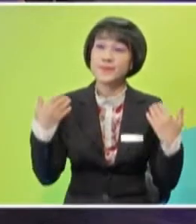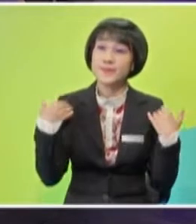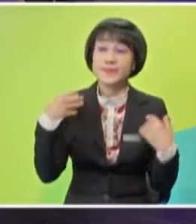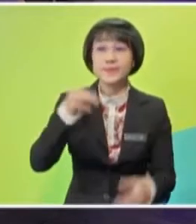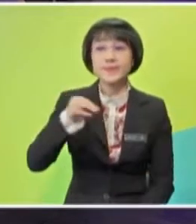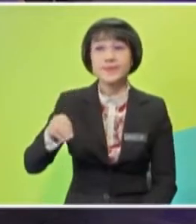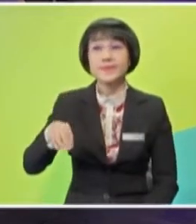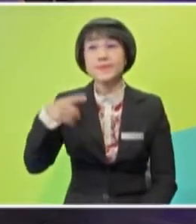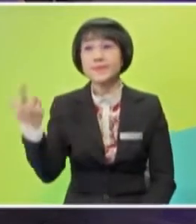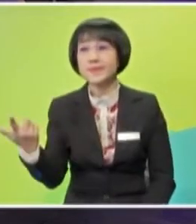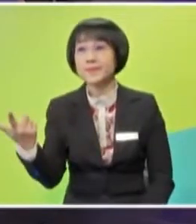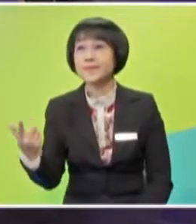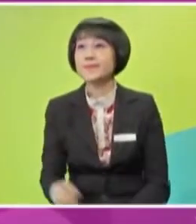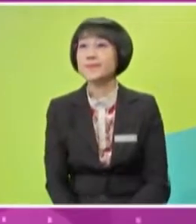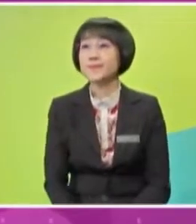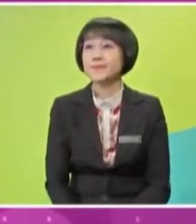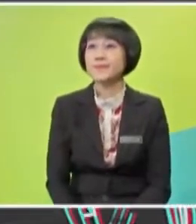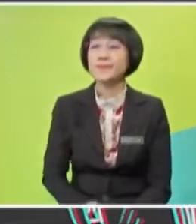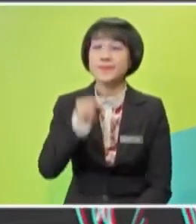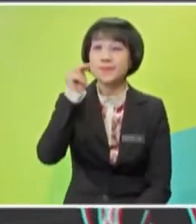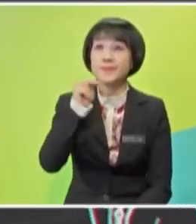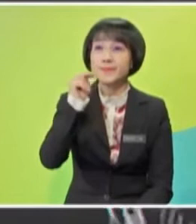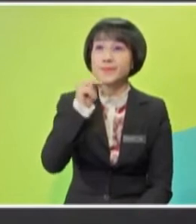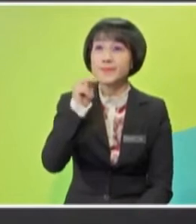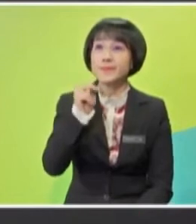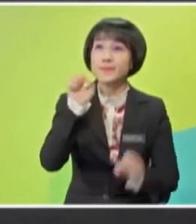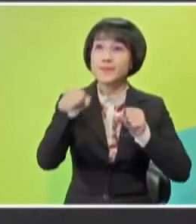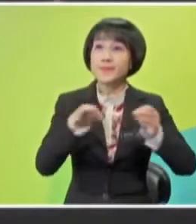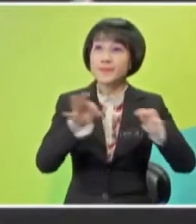social, which is Nabiha? Hi, Nabiha.